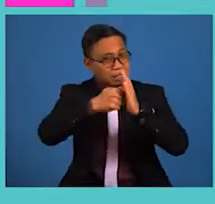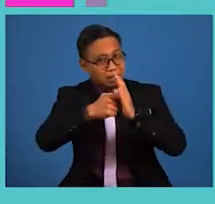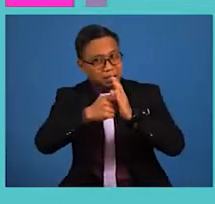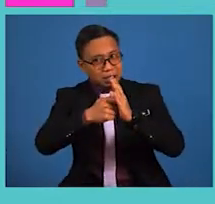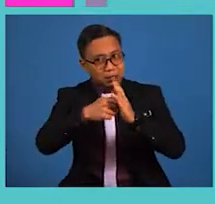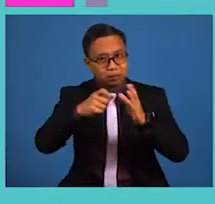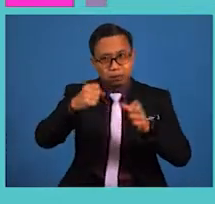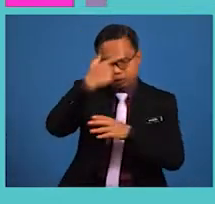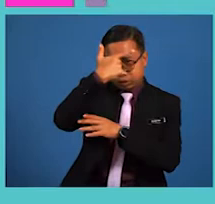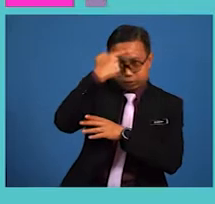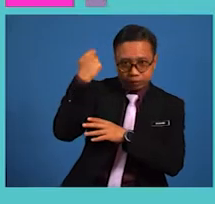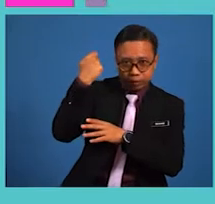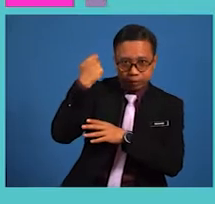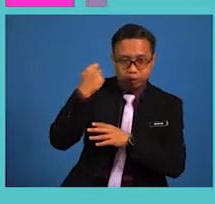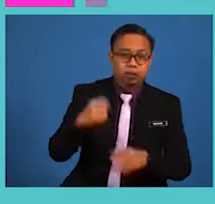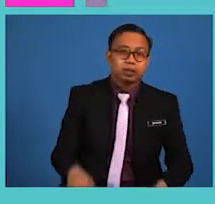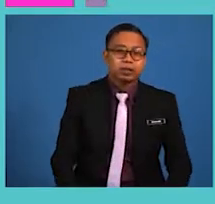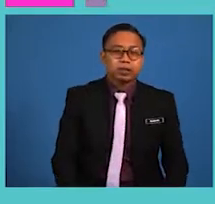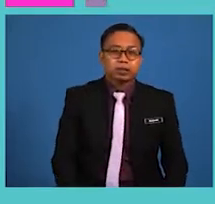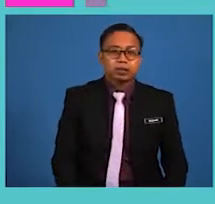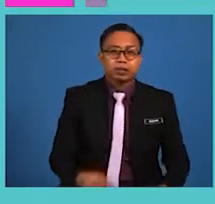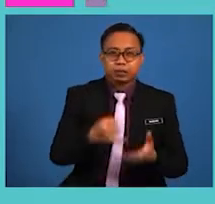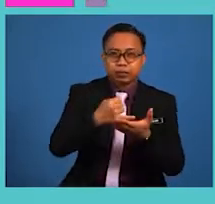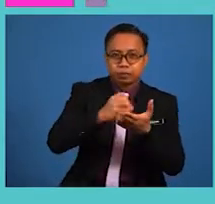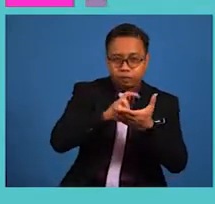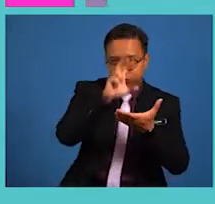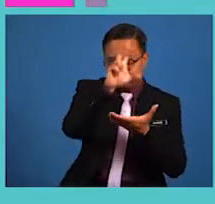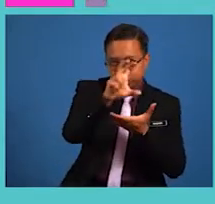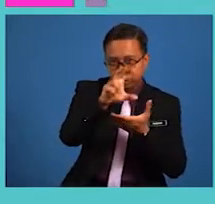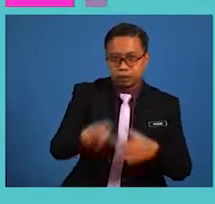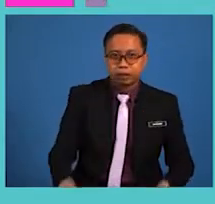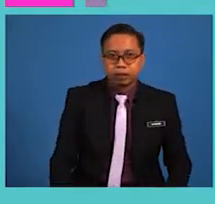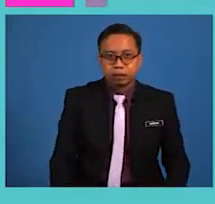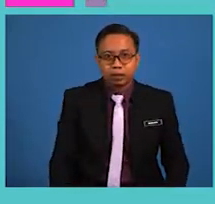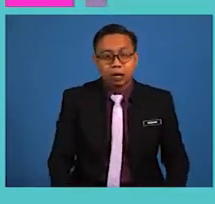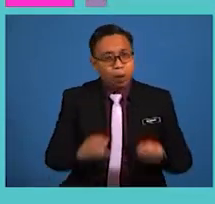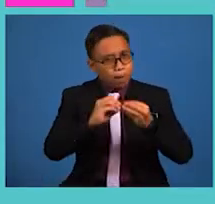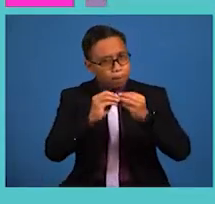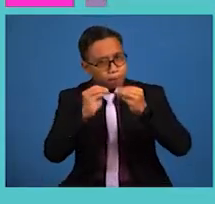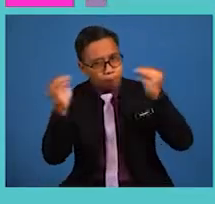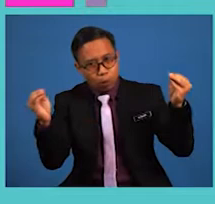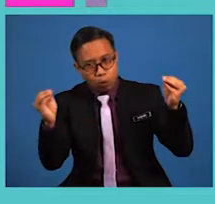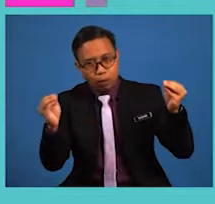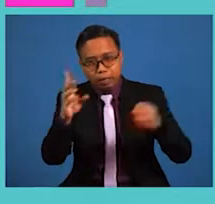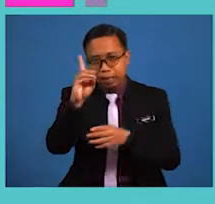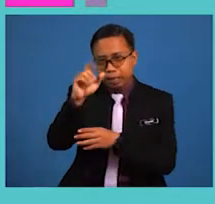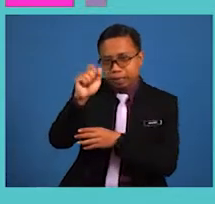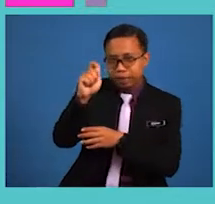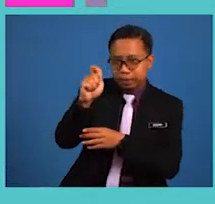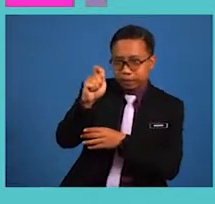feature is reasons for investing. The trend word is more, and